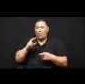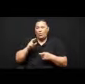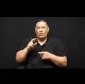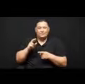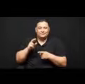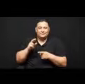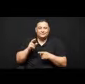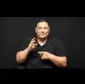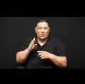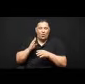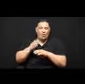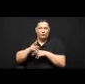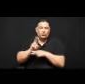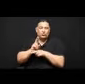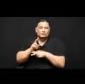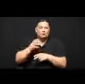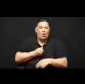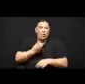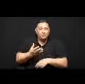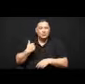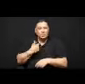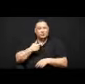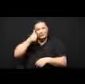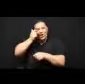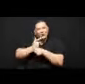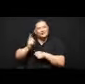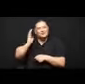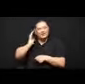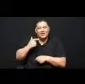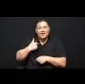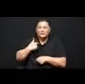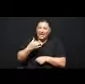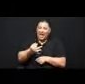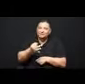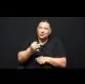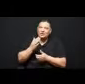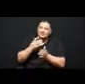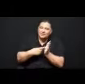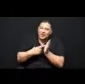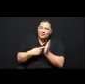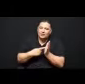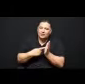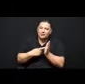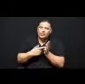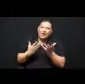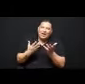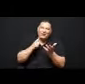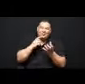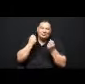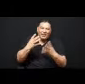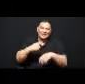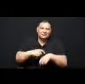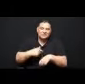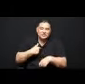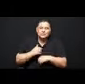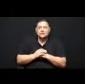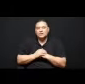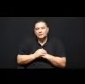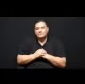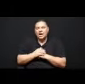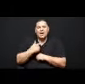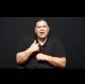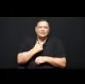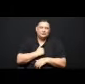was an asshole some of the time, well, a lot of the time. I'm sorry I introduced you to